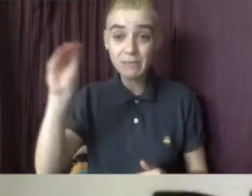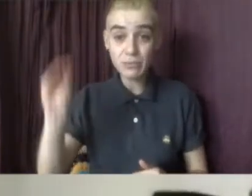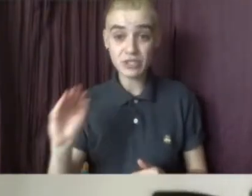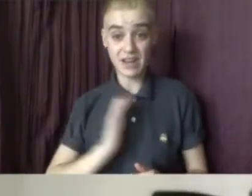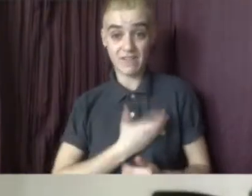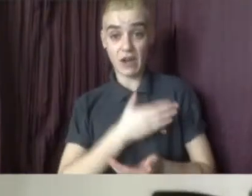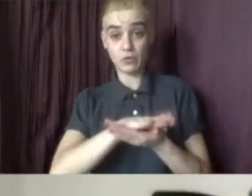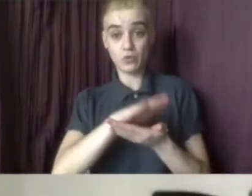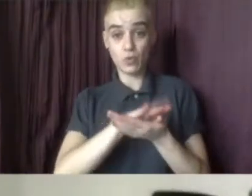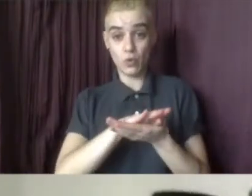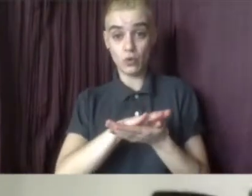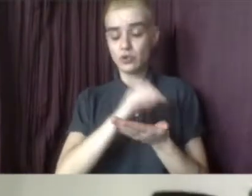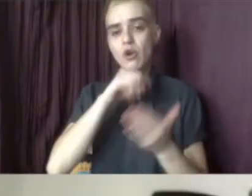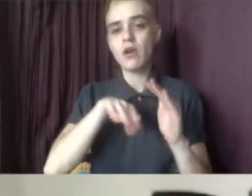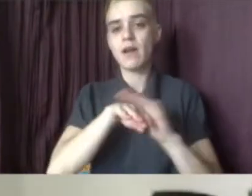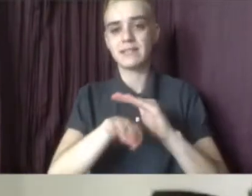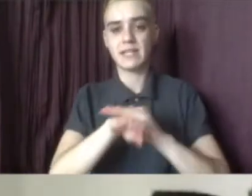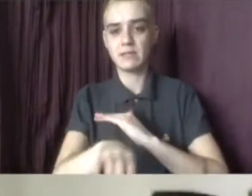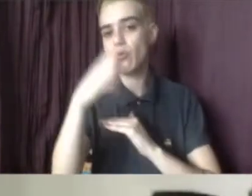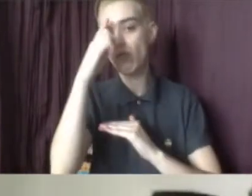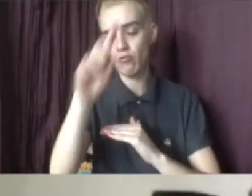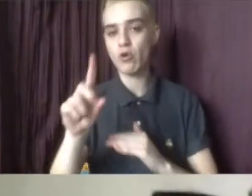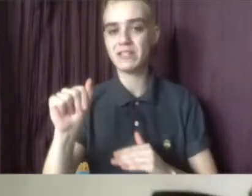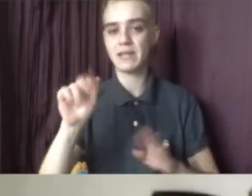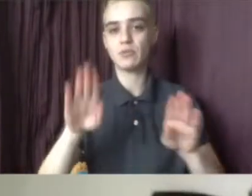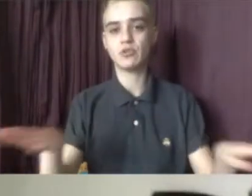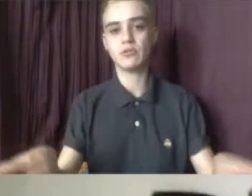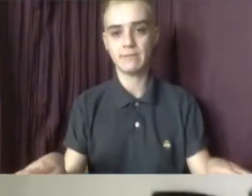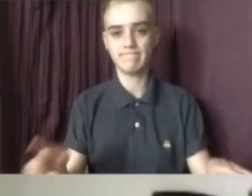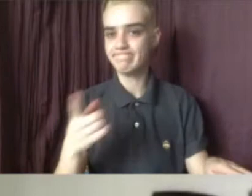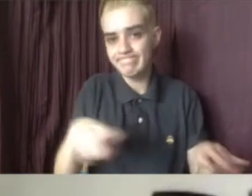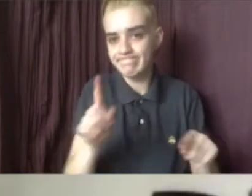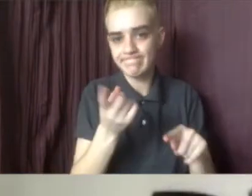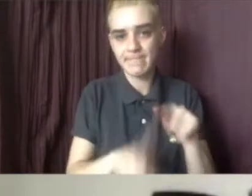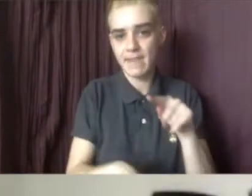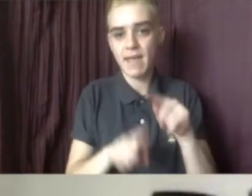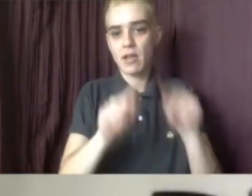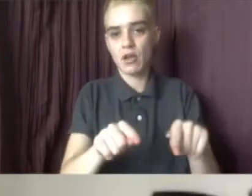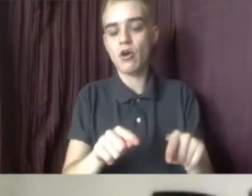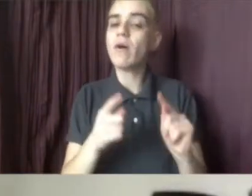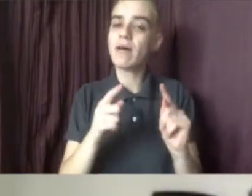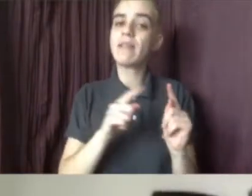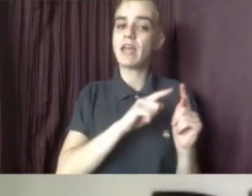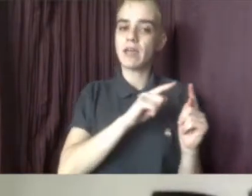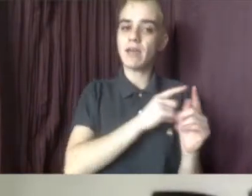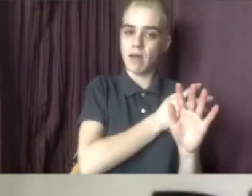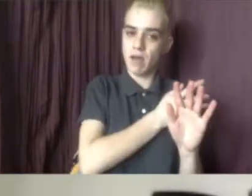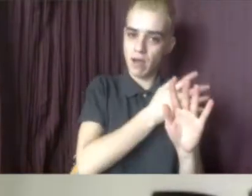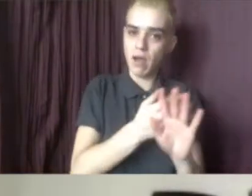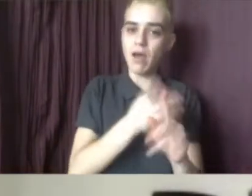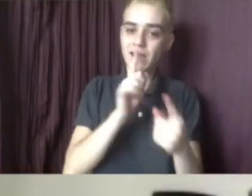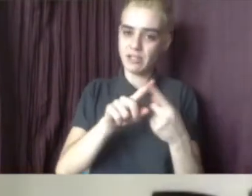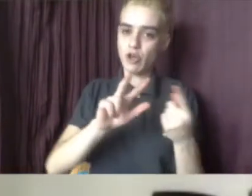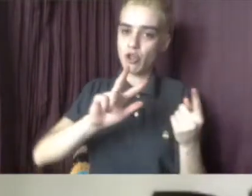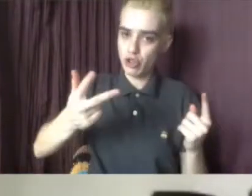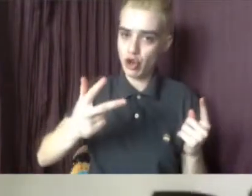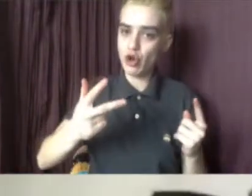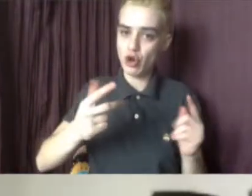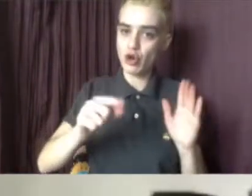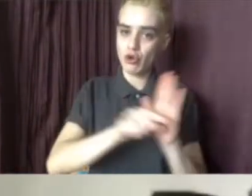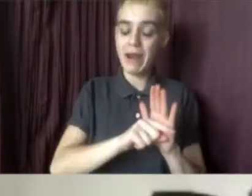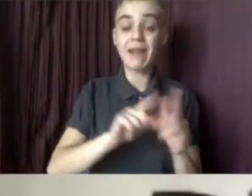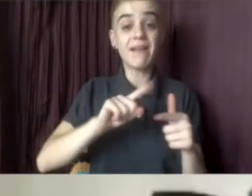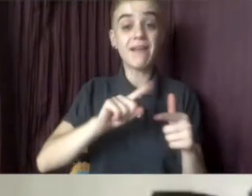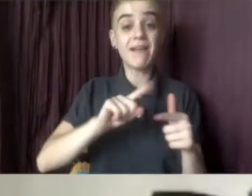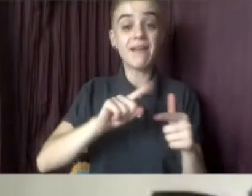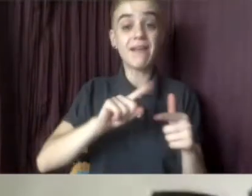school. So then therefore, if you try, right, they can't get inside the buildings. So that's where the ballot center is for the